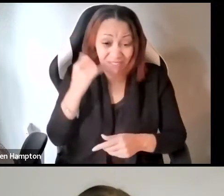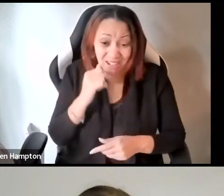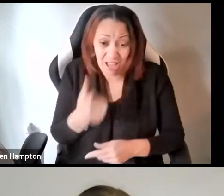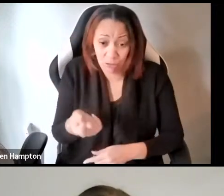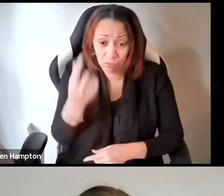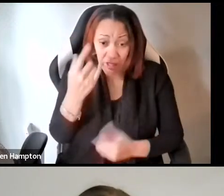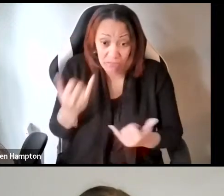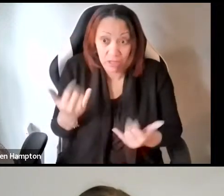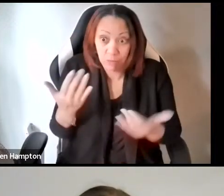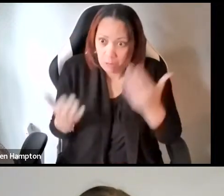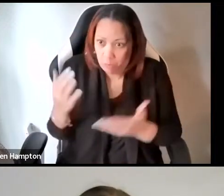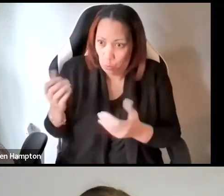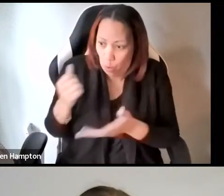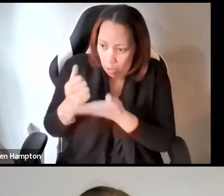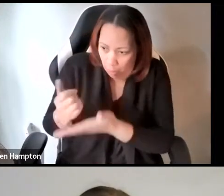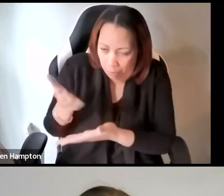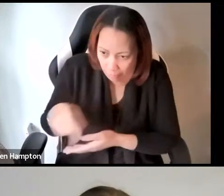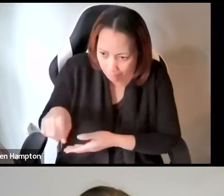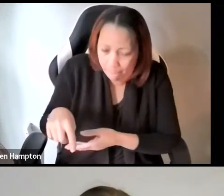that's beneficial to them.